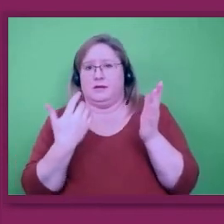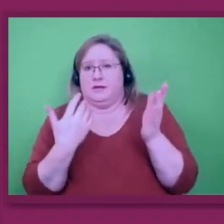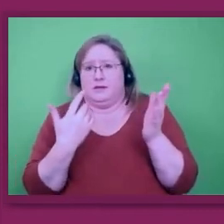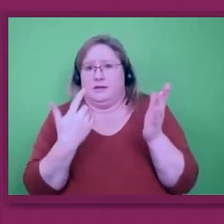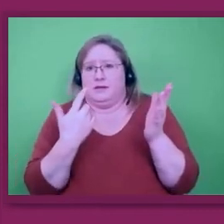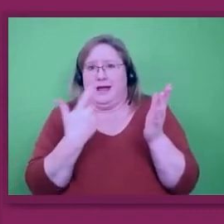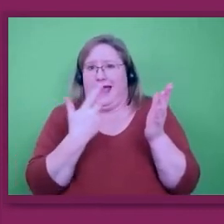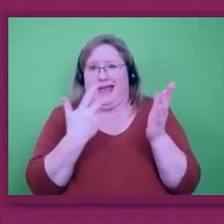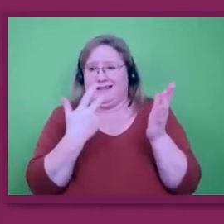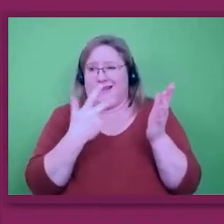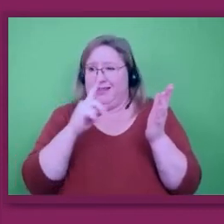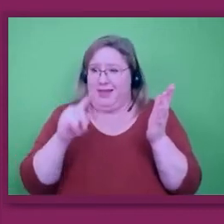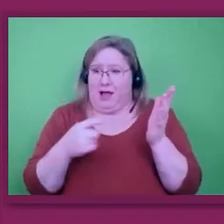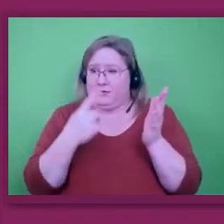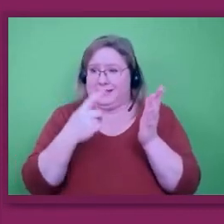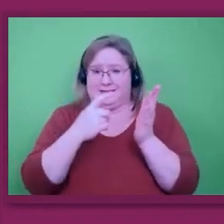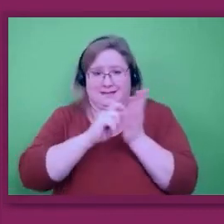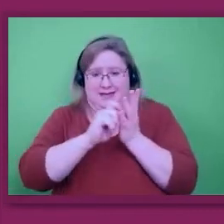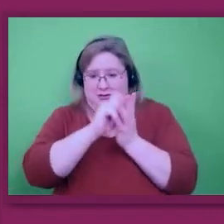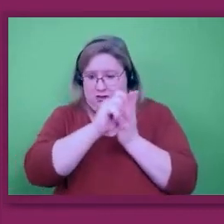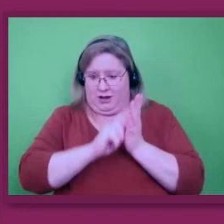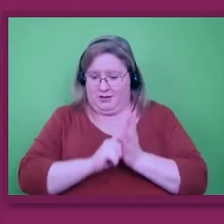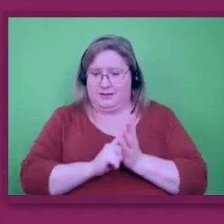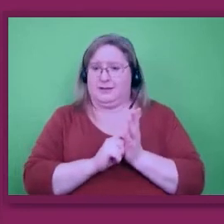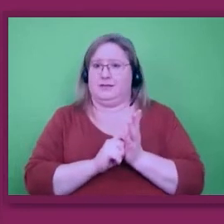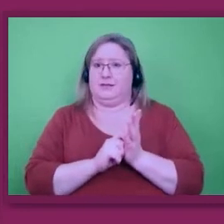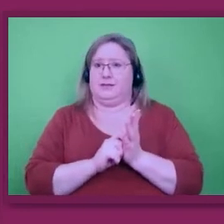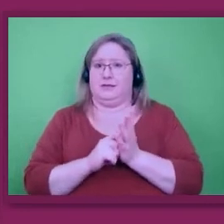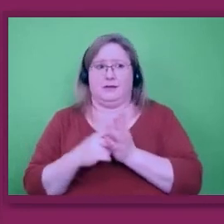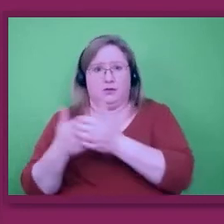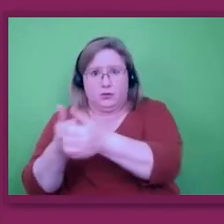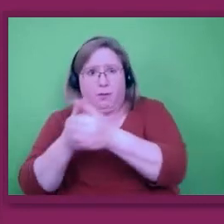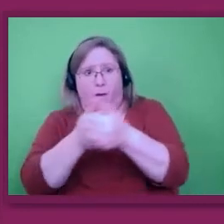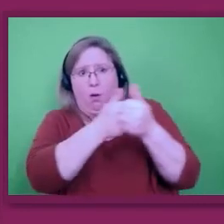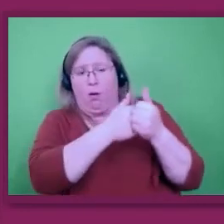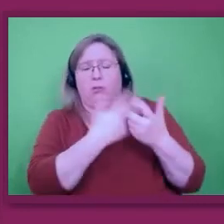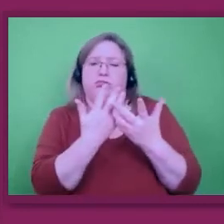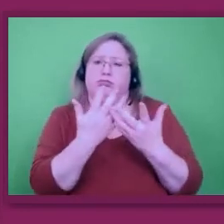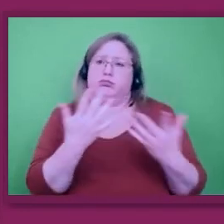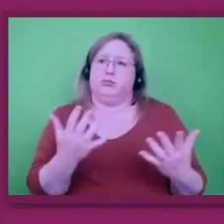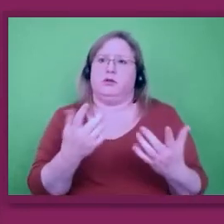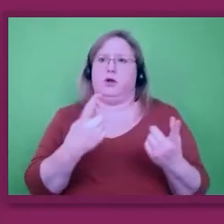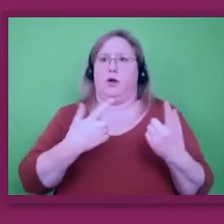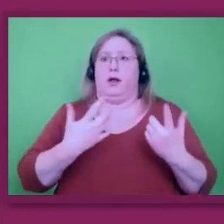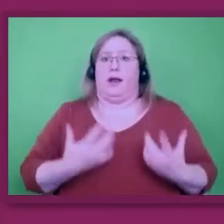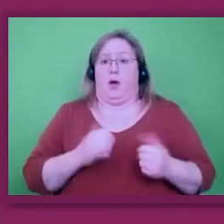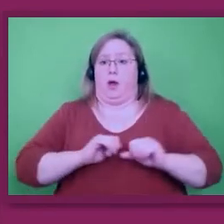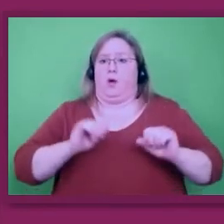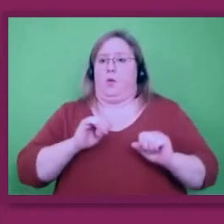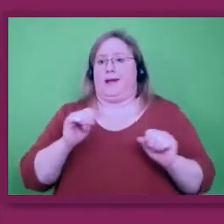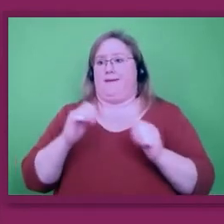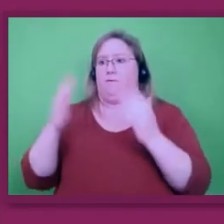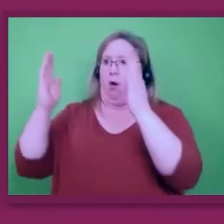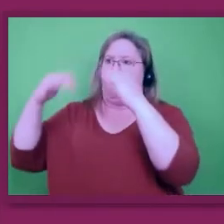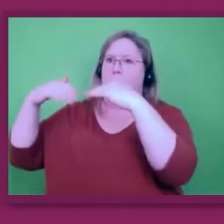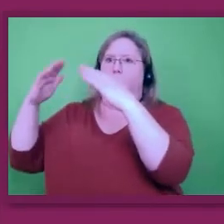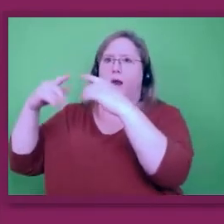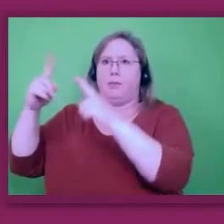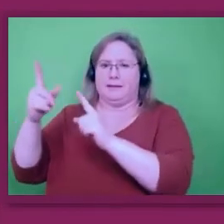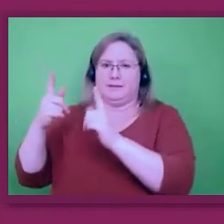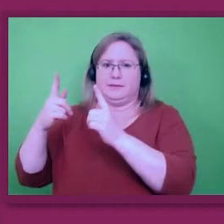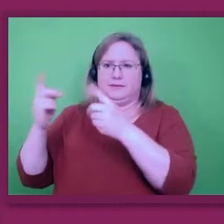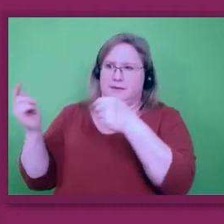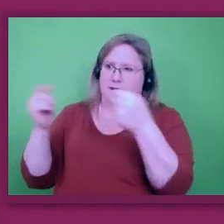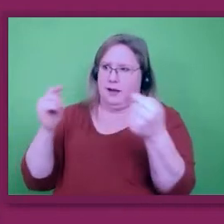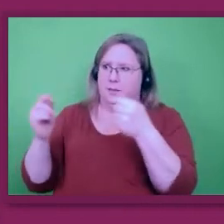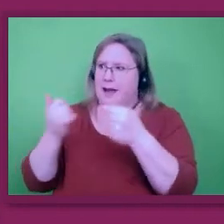phenomenal to get the support of people. So we are waiting for a debate date in Parliament. Obviously, because of COVID, things are